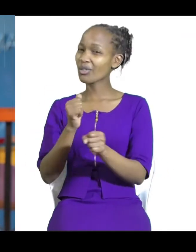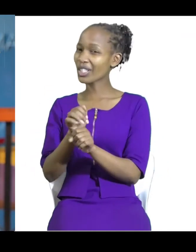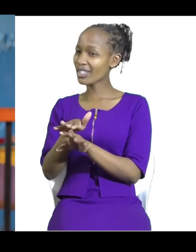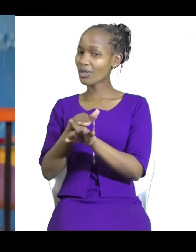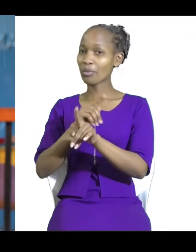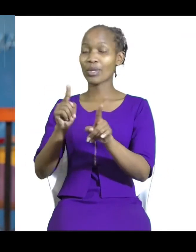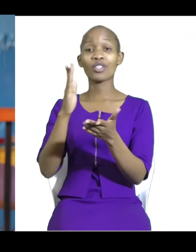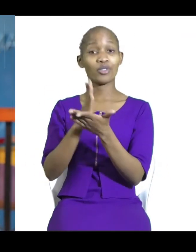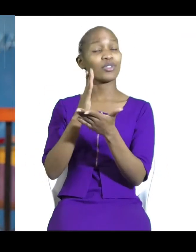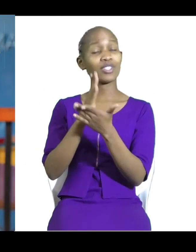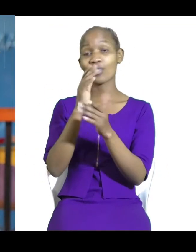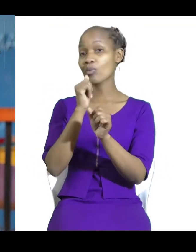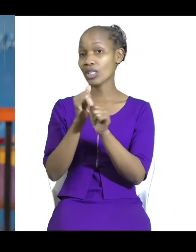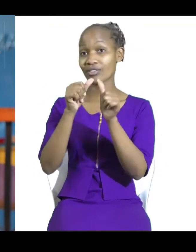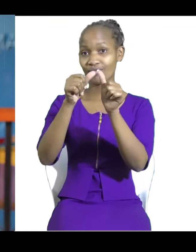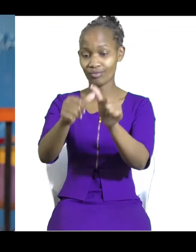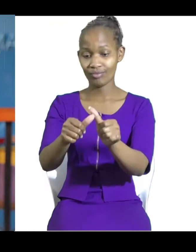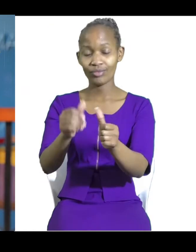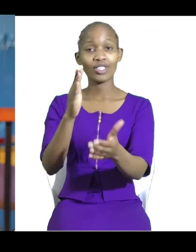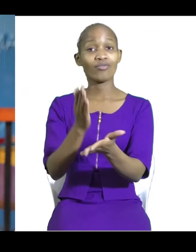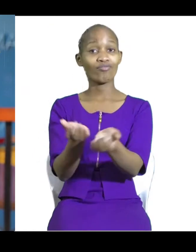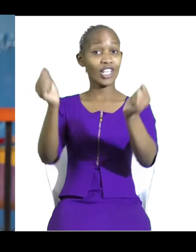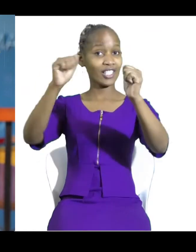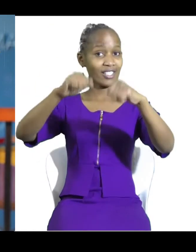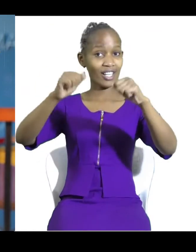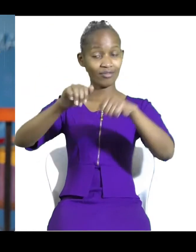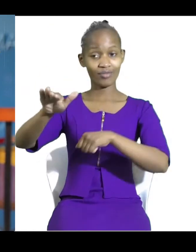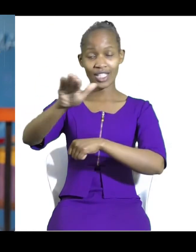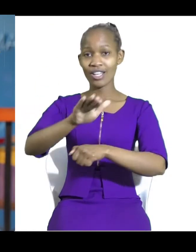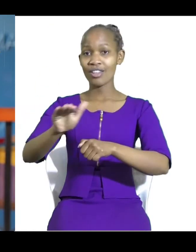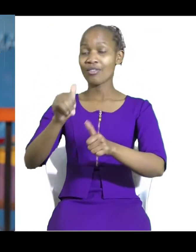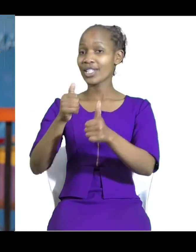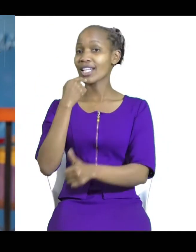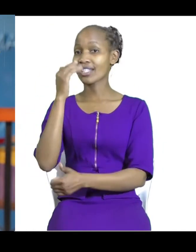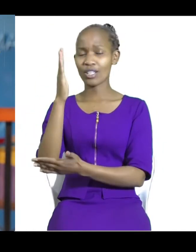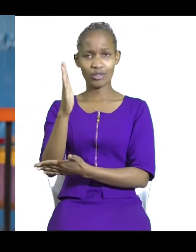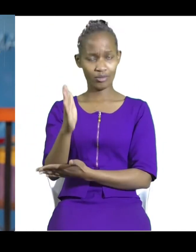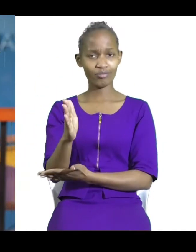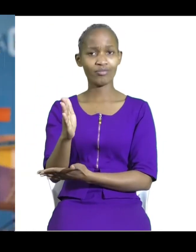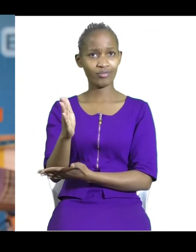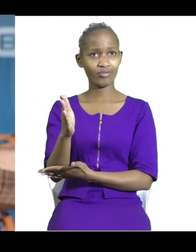but to realize that the framework is there. So it is really an enabling environment, which I would say that